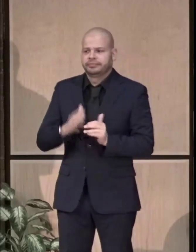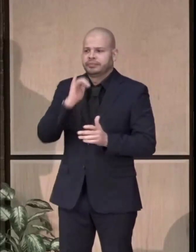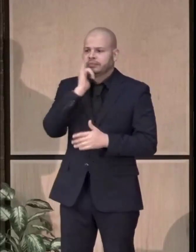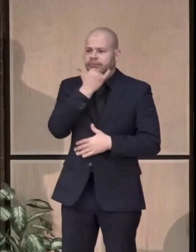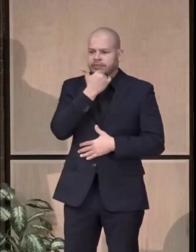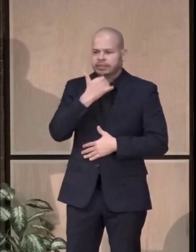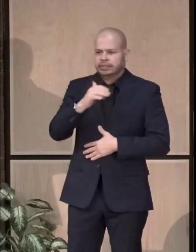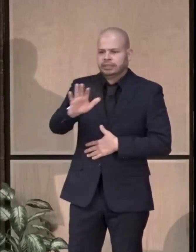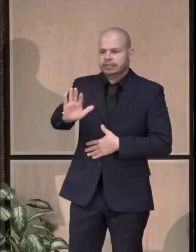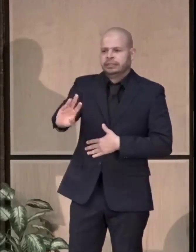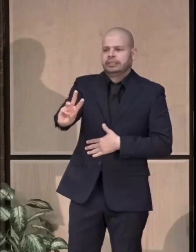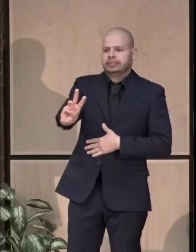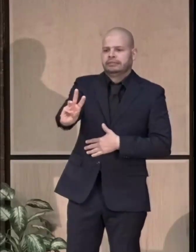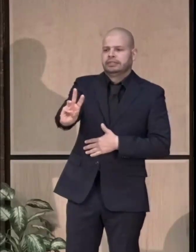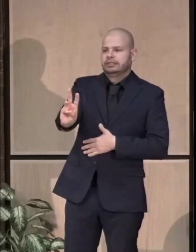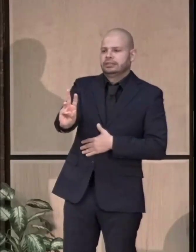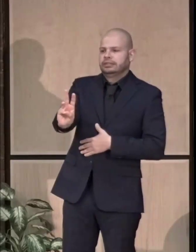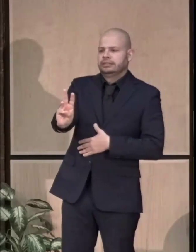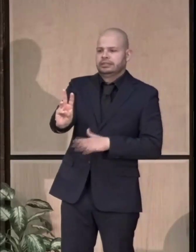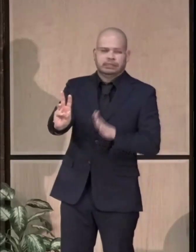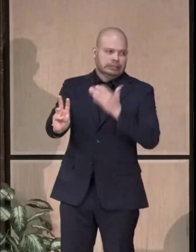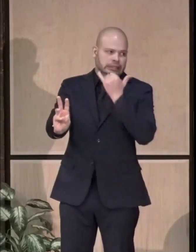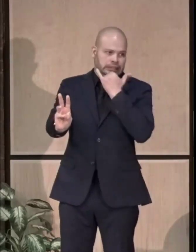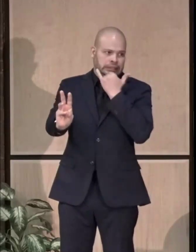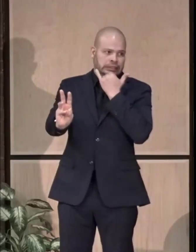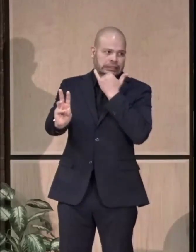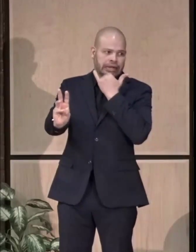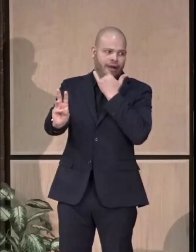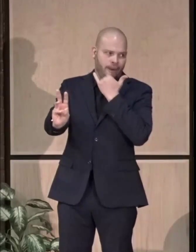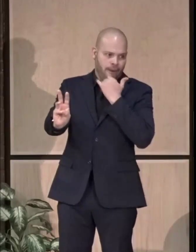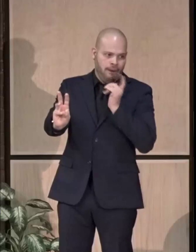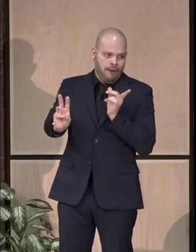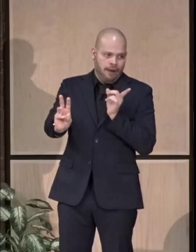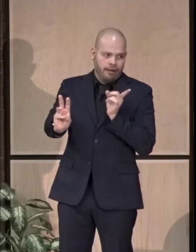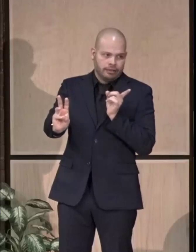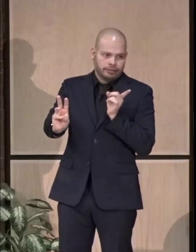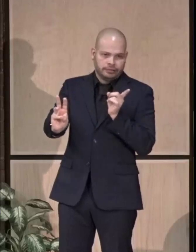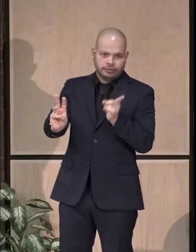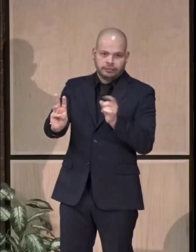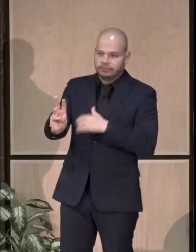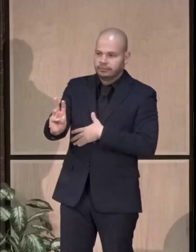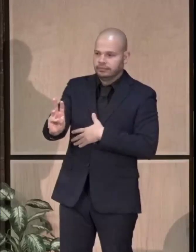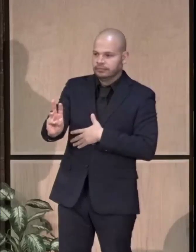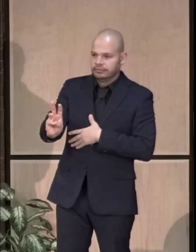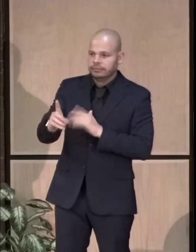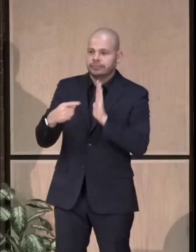referring to 5. Yeah. Well, there's an Exhibit 5 and page 6. Oh, I see.